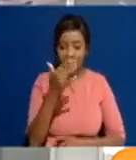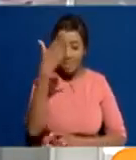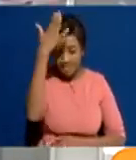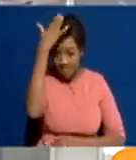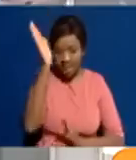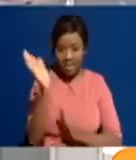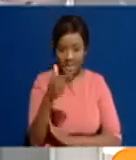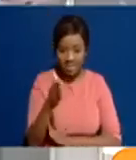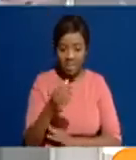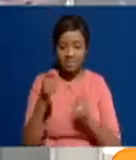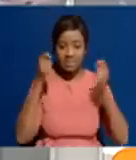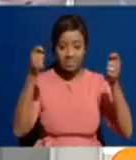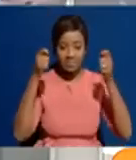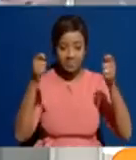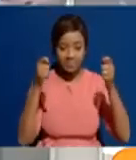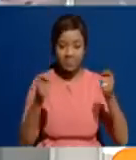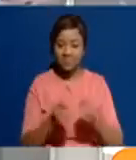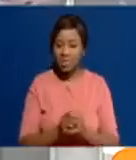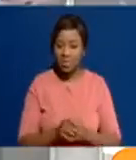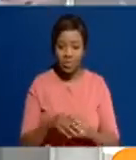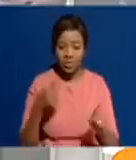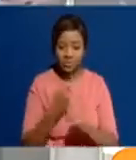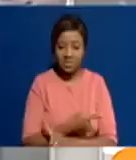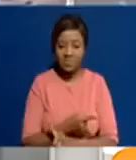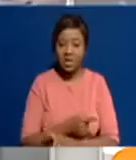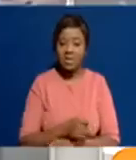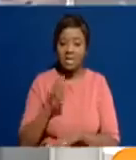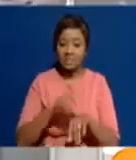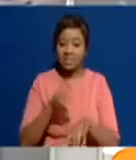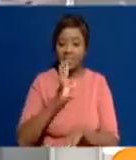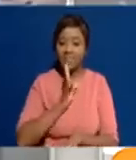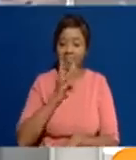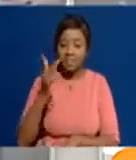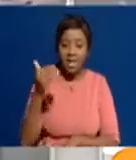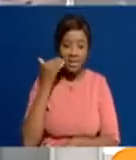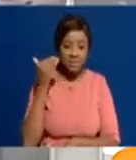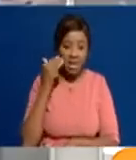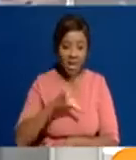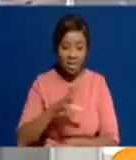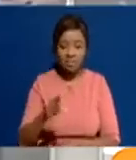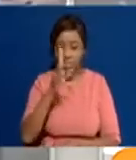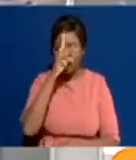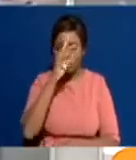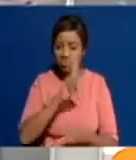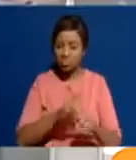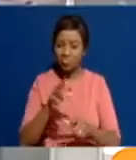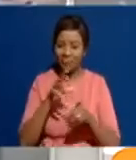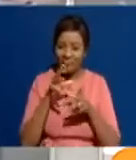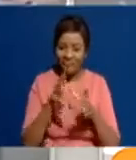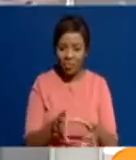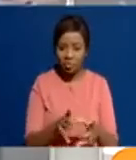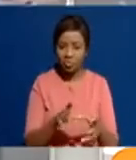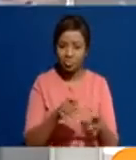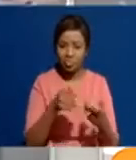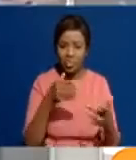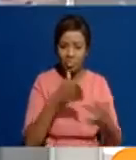Alhamisi. Akizungumza katika kaunti ya Siaya, Odinga amesema kuwa polisi wanatumia nguvu kupita kiasi kukabiliana